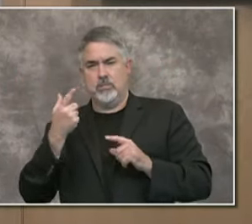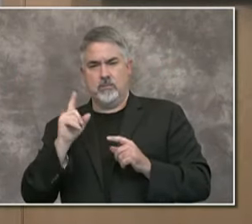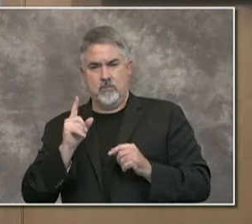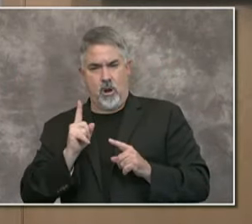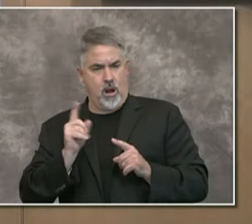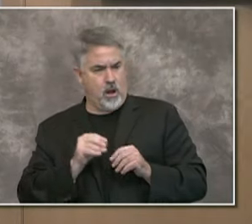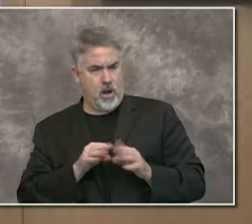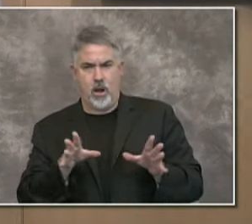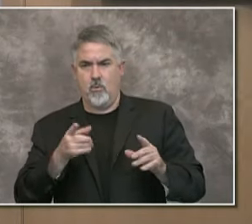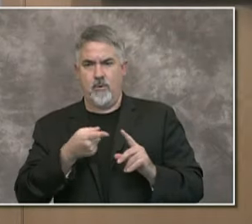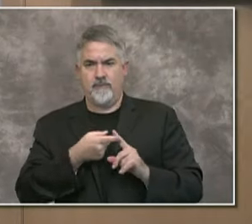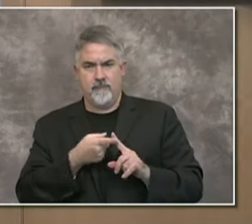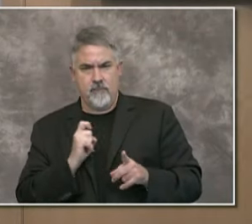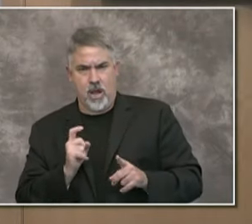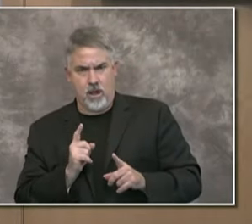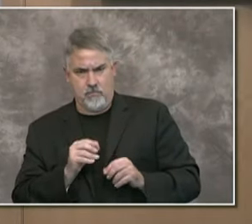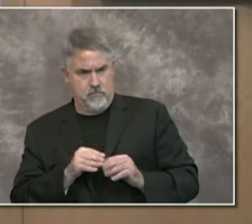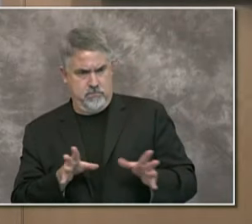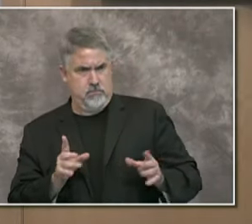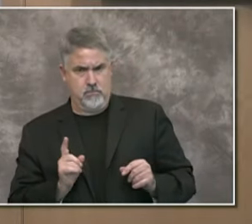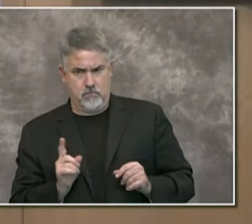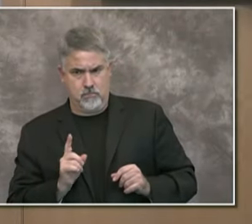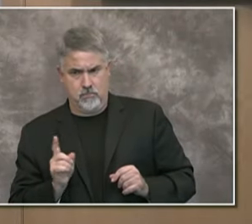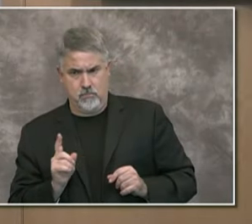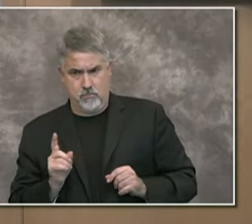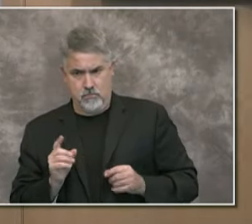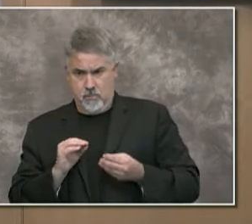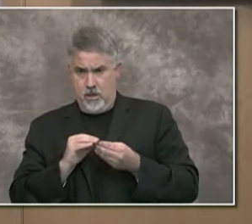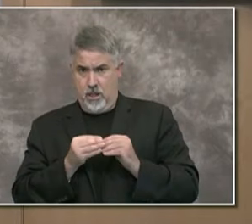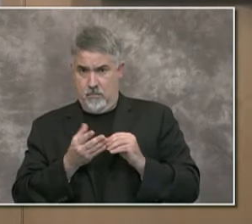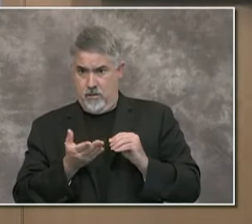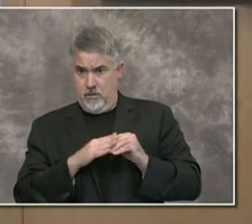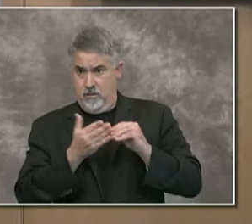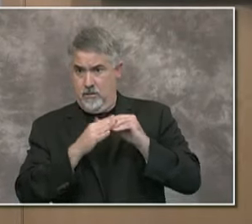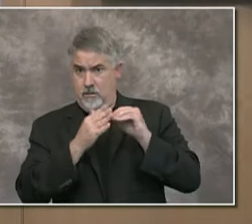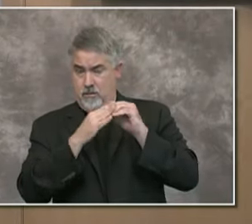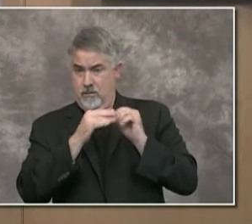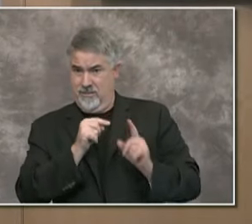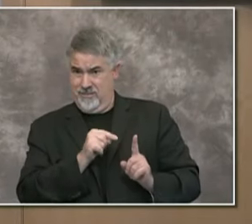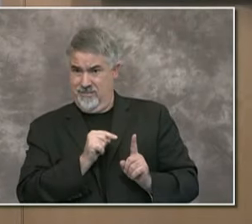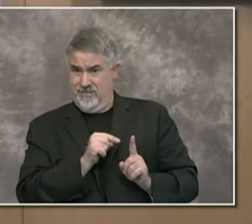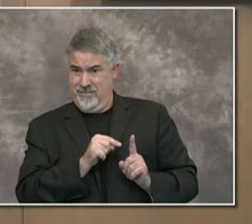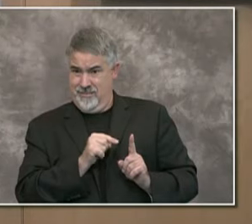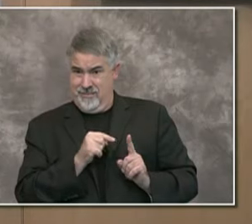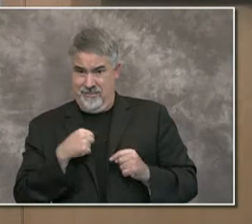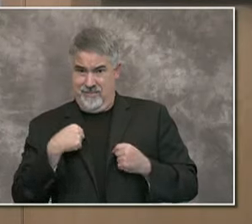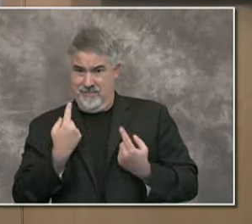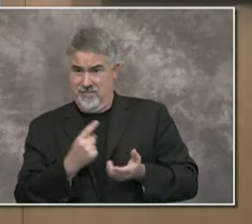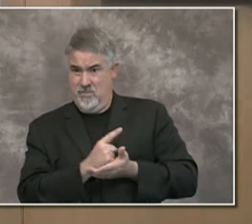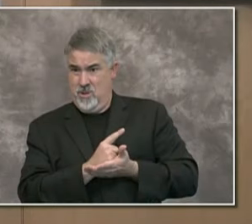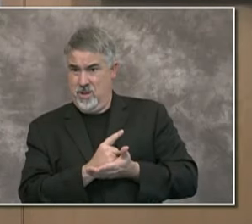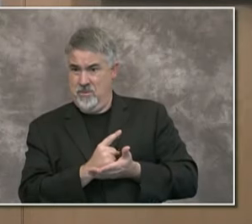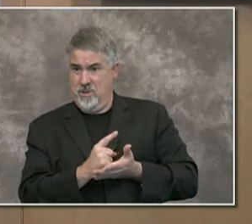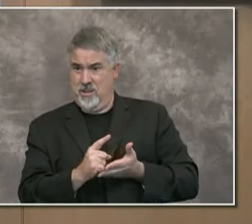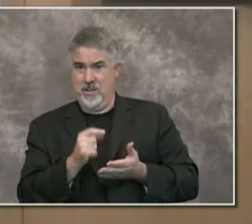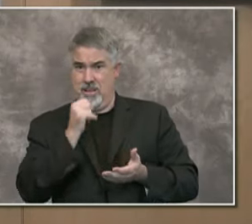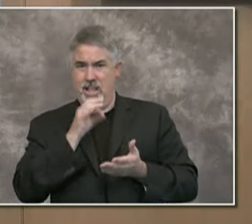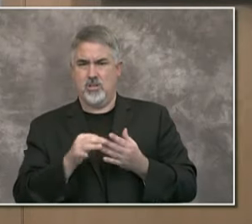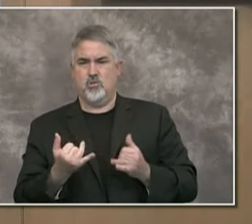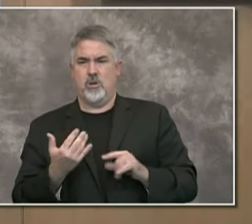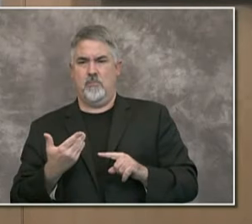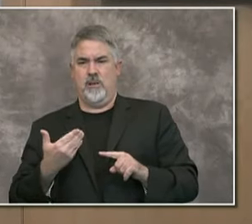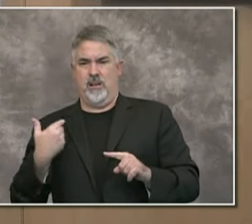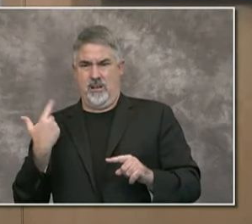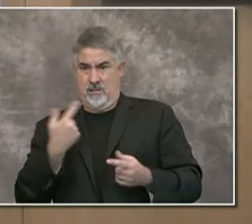Looking at the increase in cases over the last week, not counting today's numbers, it looks